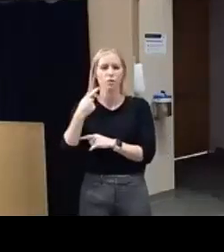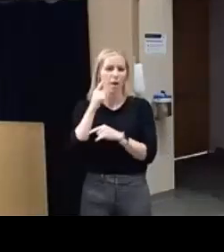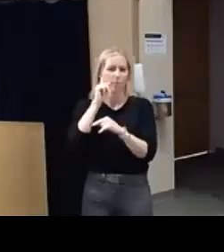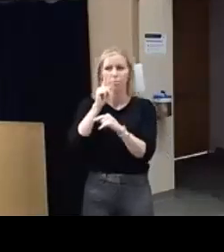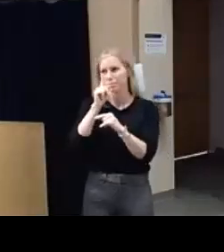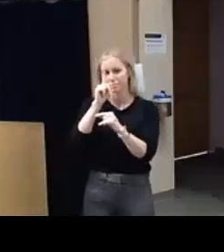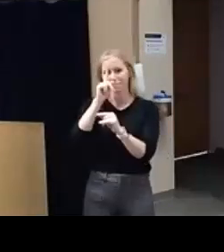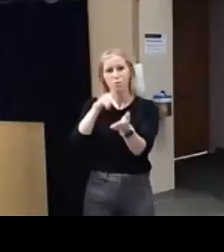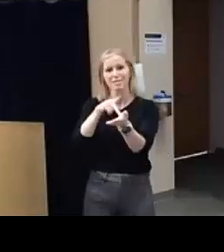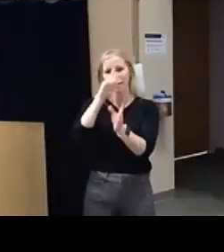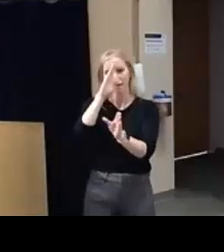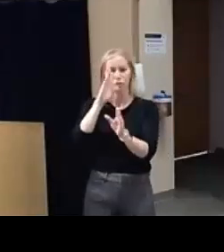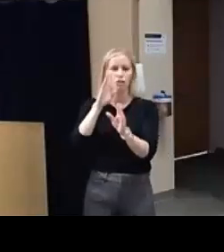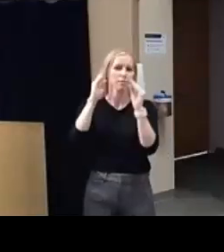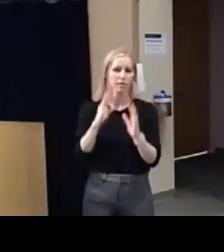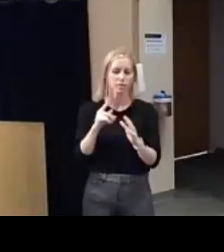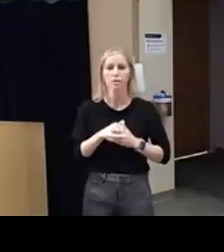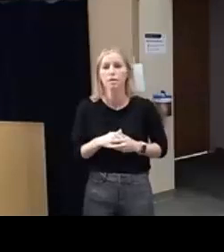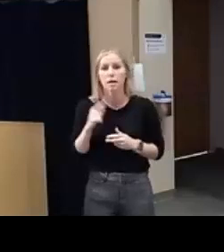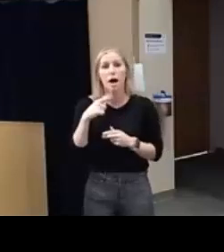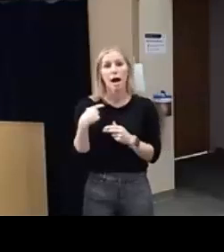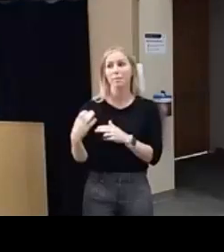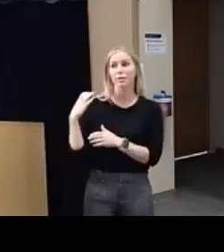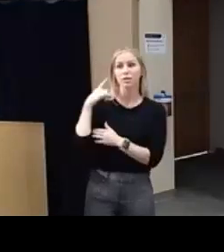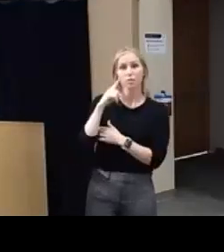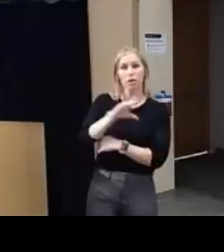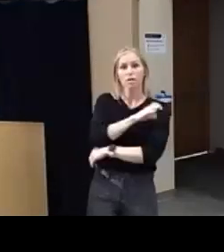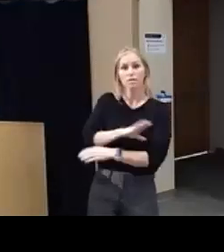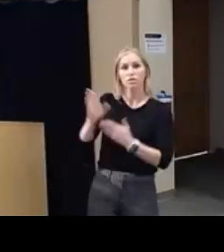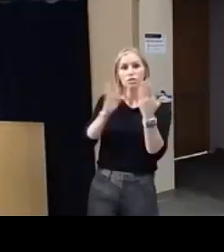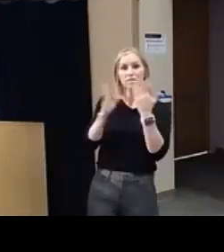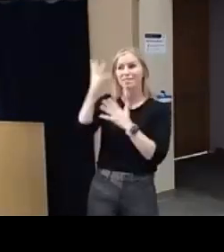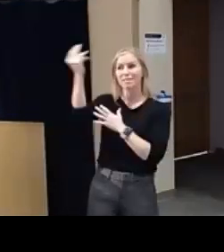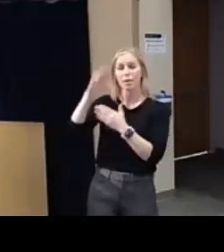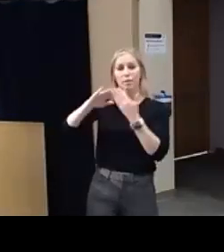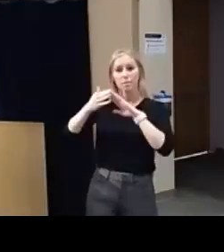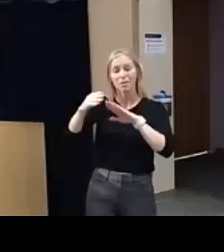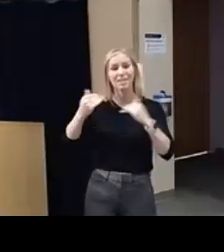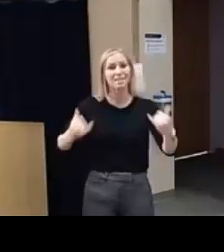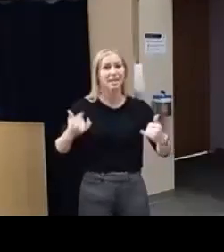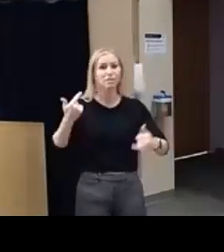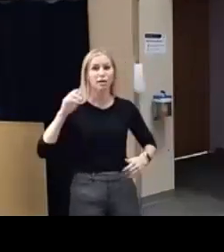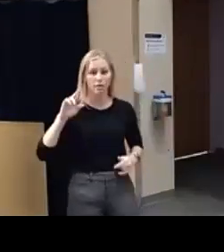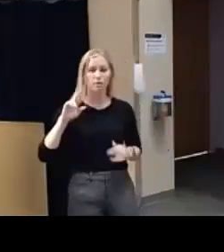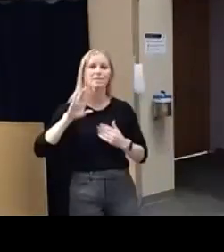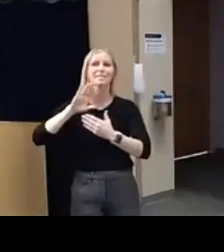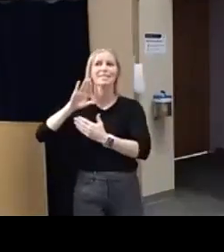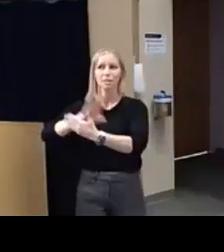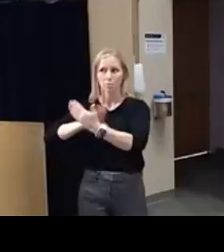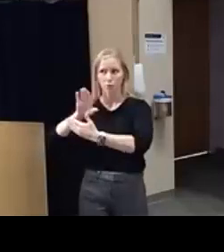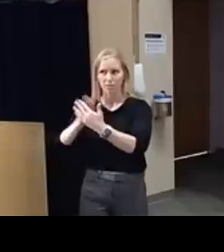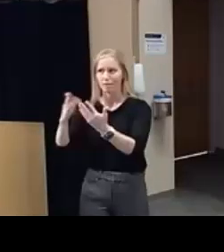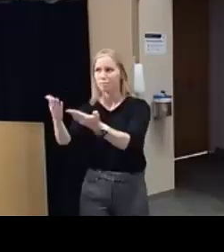I'm chief of clinical services in the community division. Today's grand rounds is both in person as well as